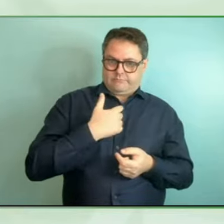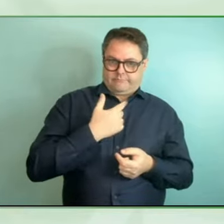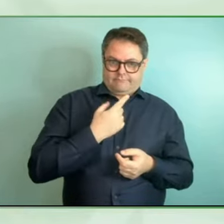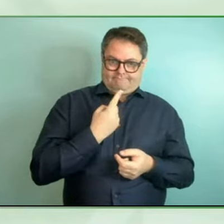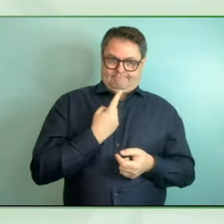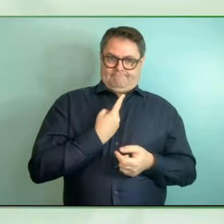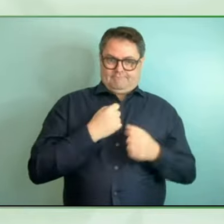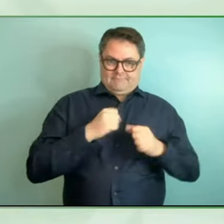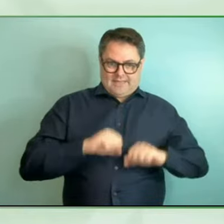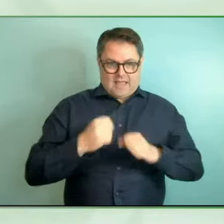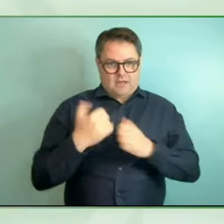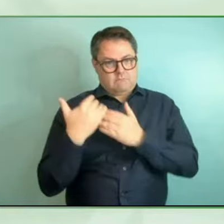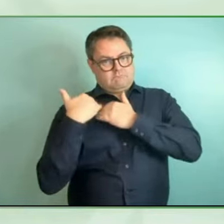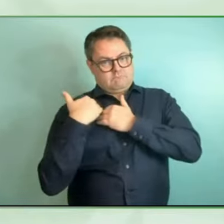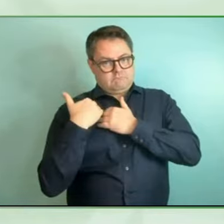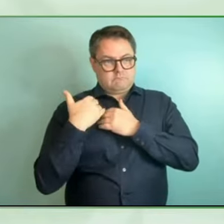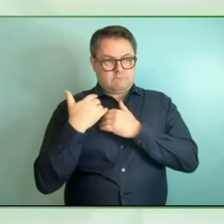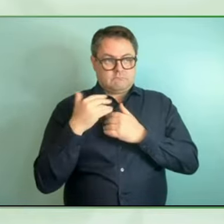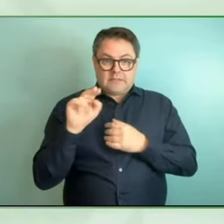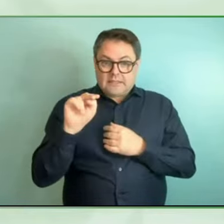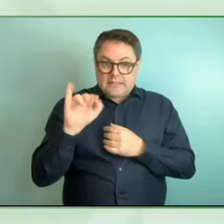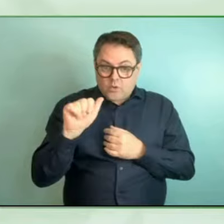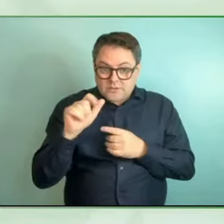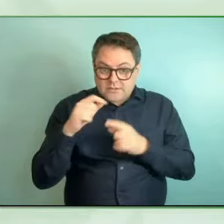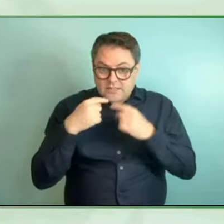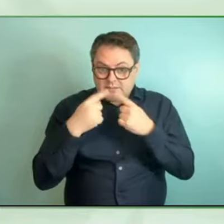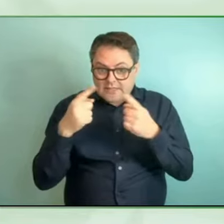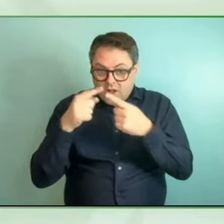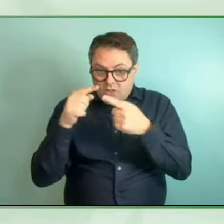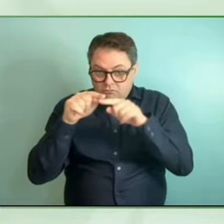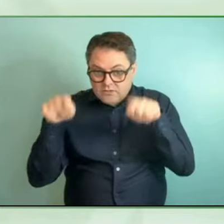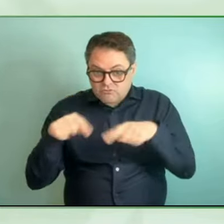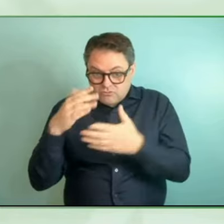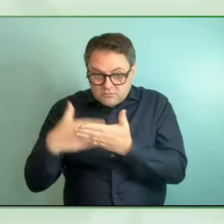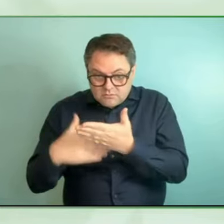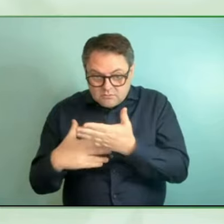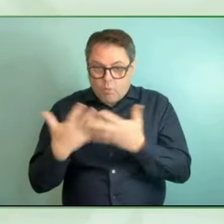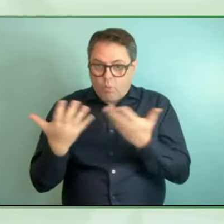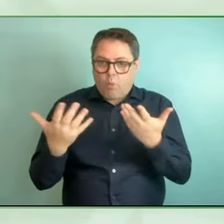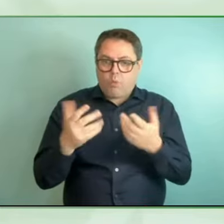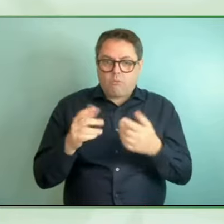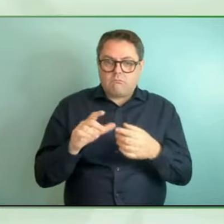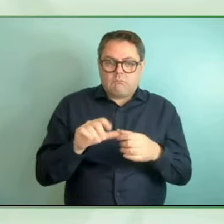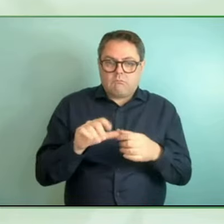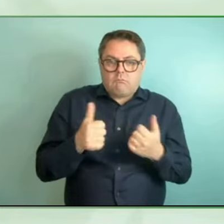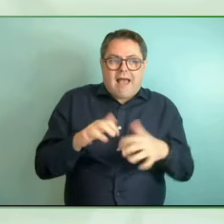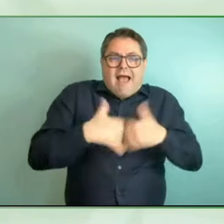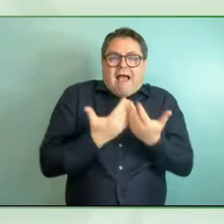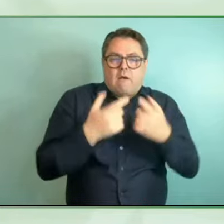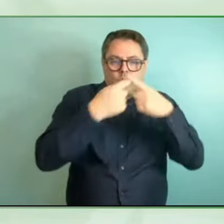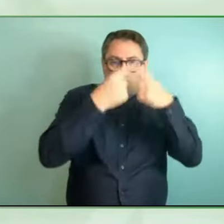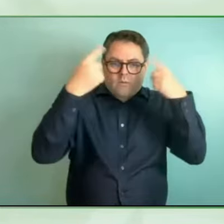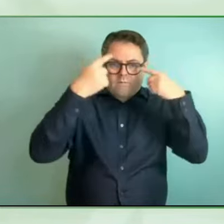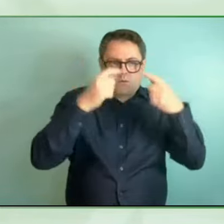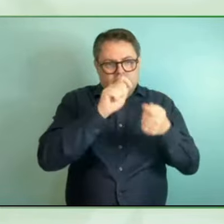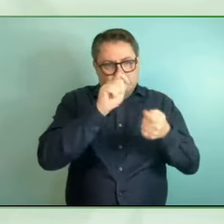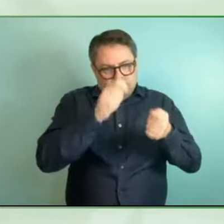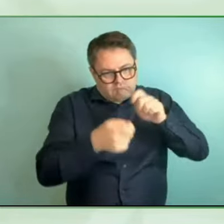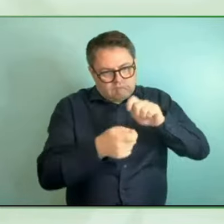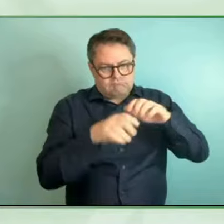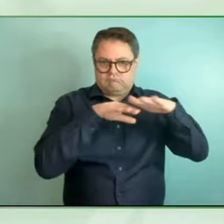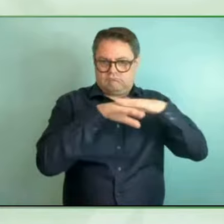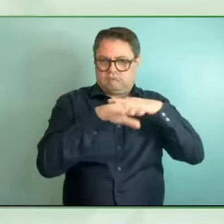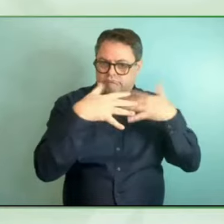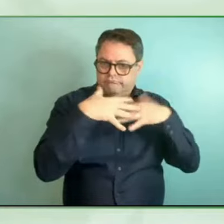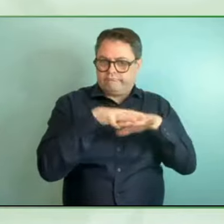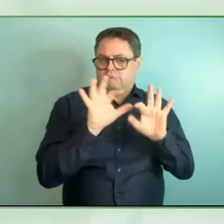with the declaration or just in general, to push forward, finally, the accessibility in higher education? So the